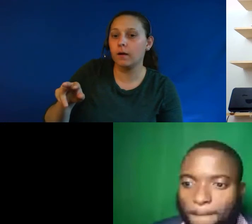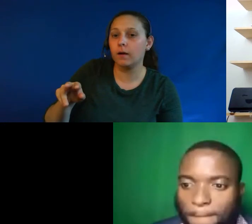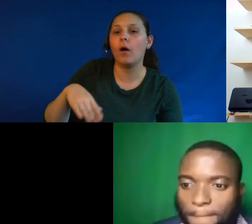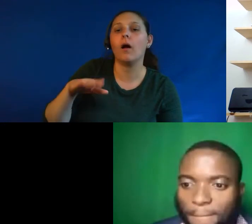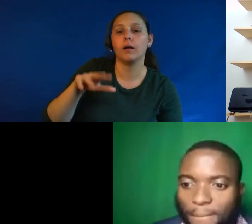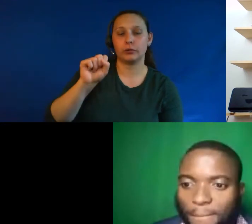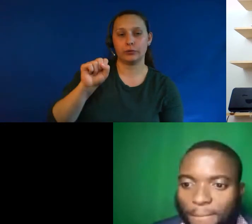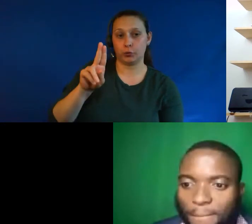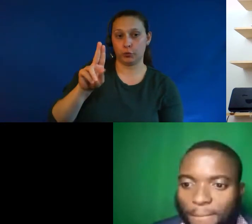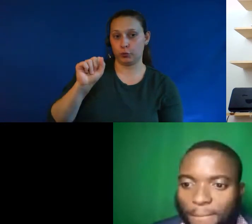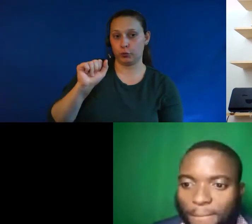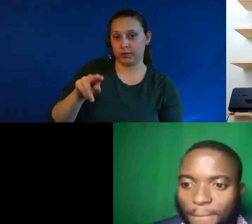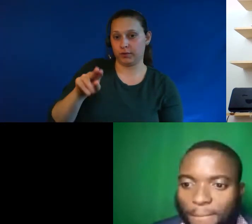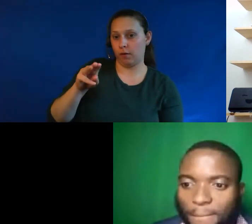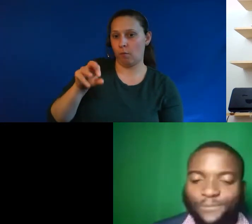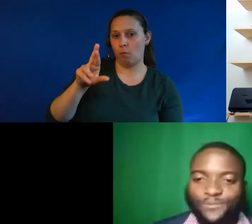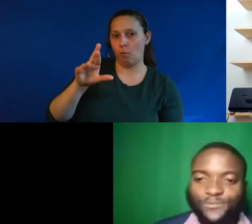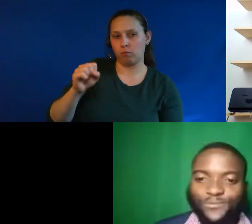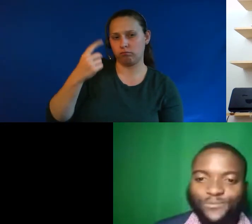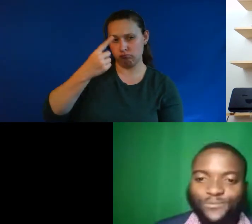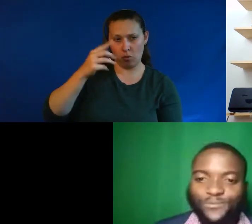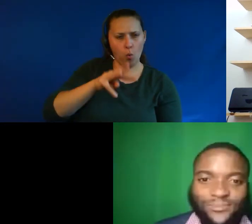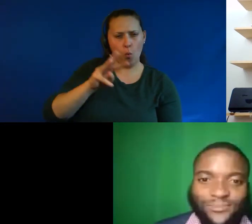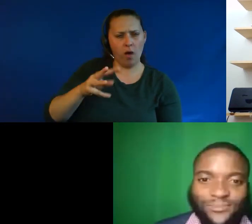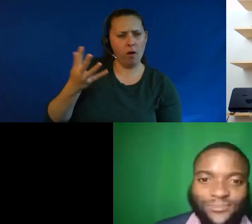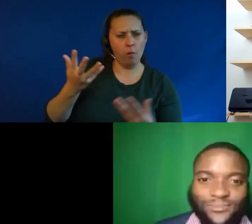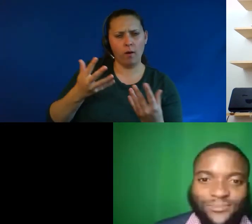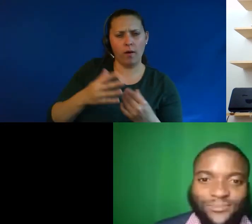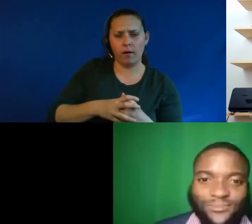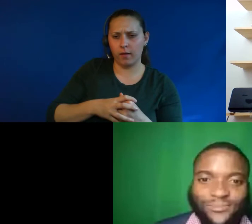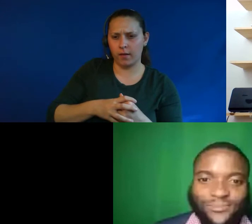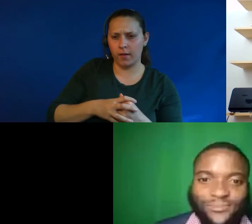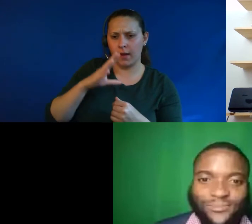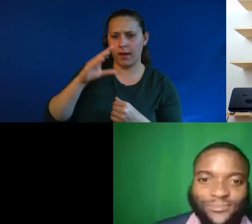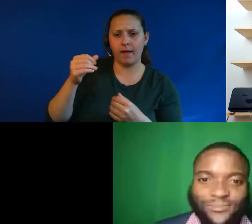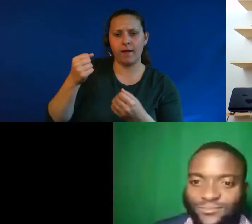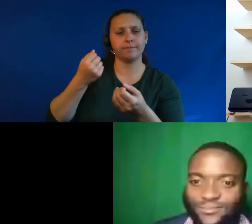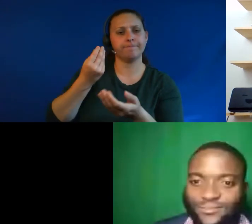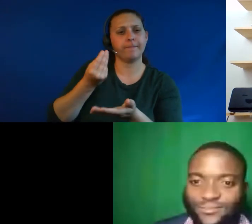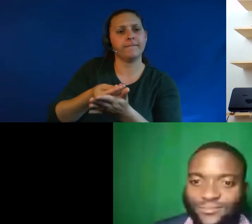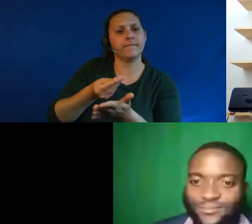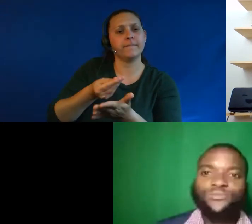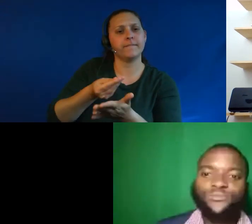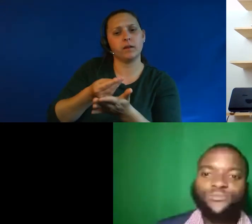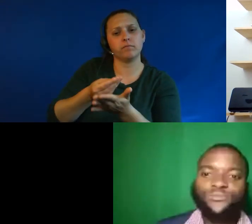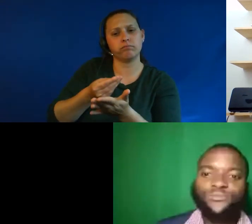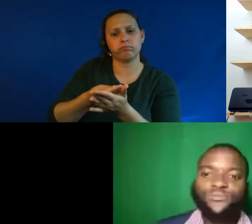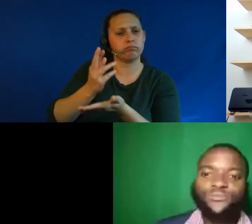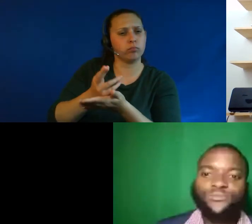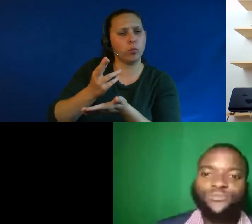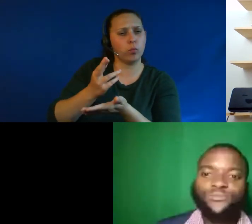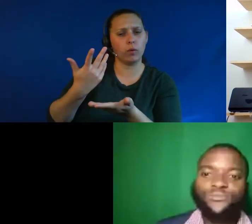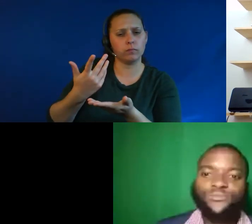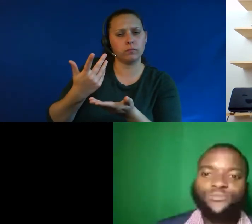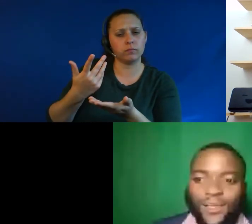Susan Morris asked, what is the website? And I missed the sources of funding to date. Could you please talk about your sources